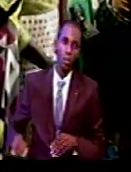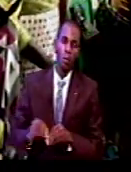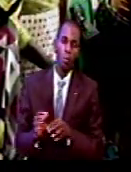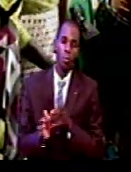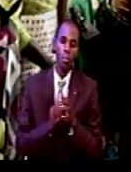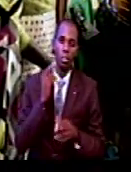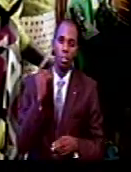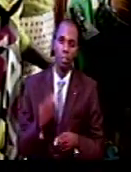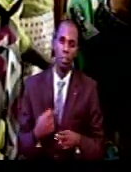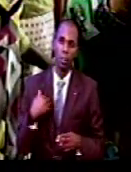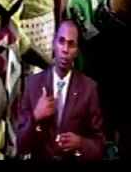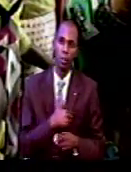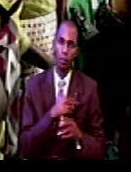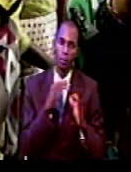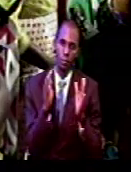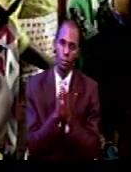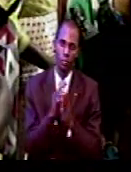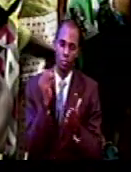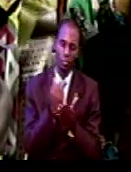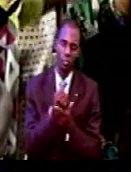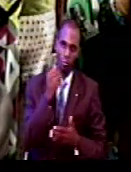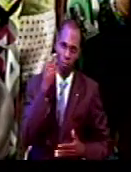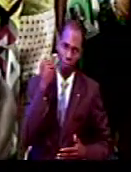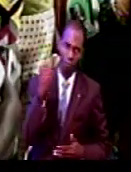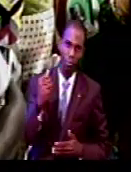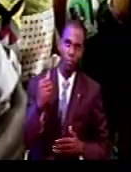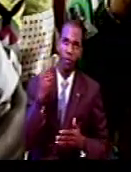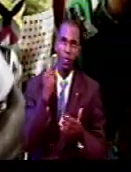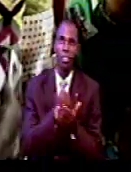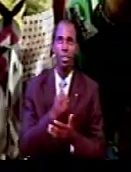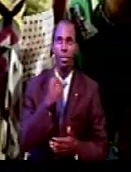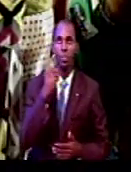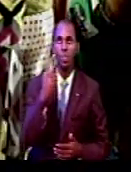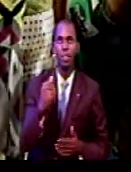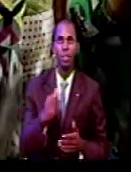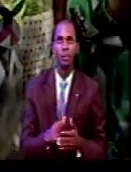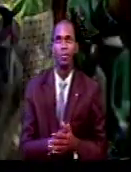In Jesus' name we pray.